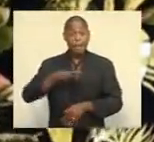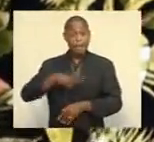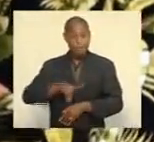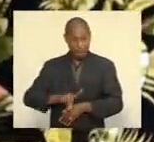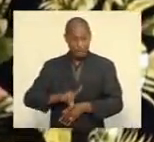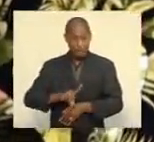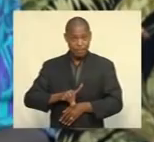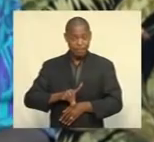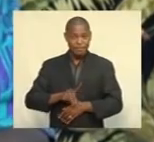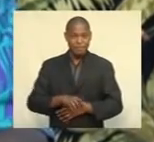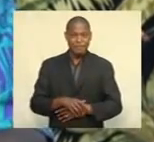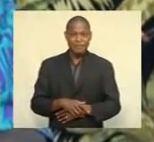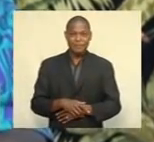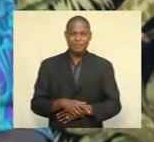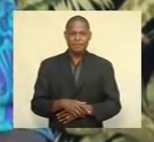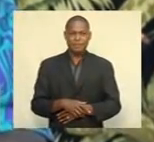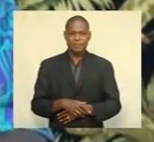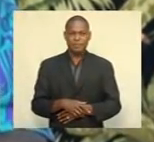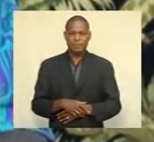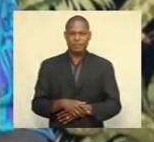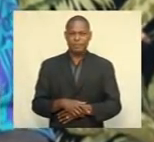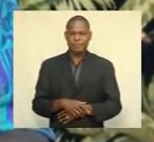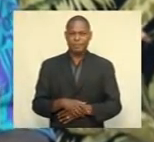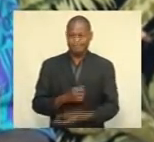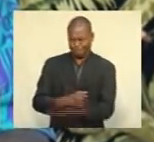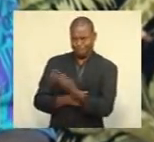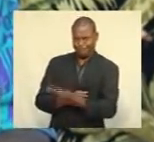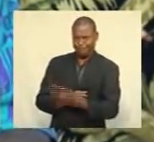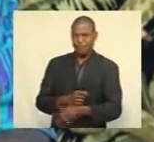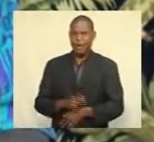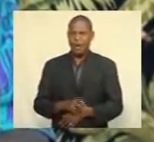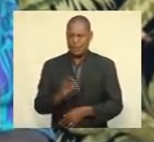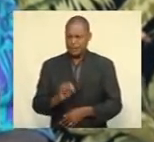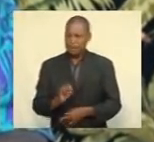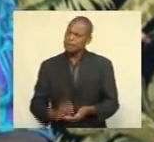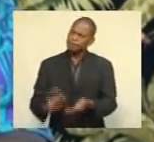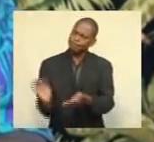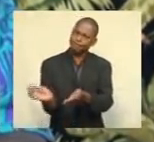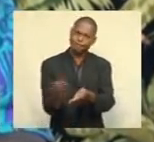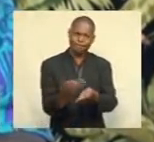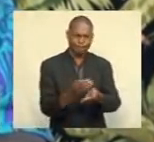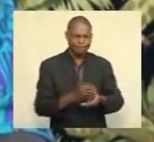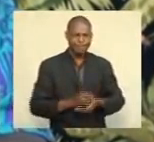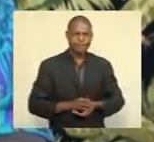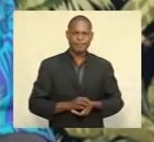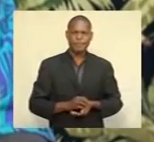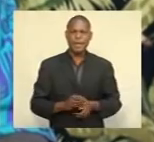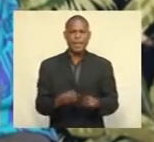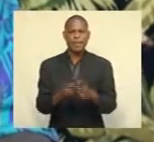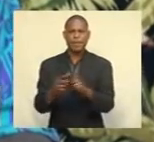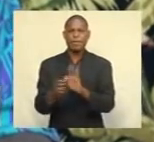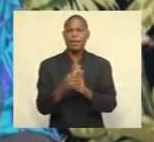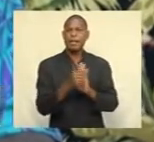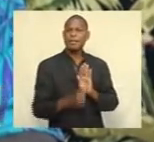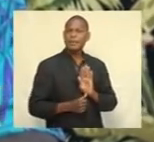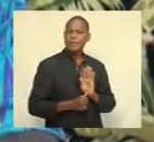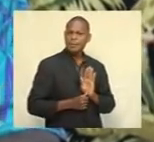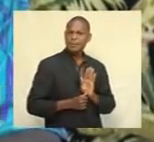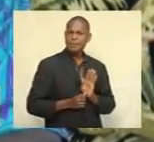we comply to the sections of our Constitution that